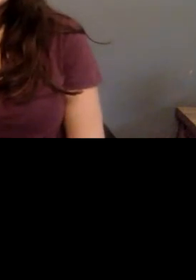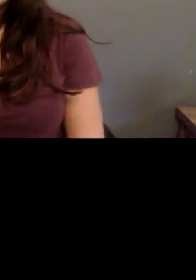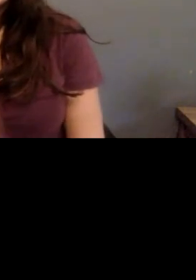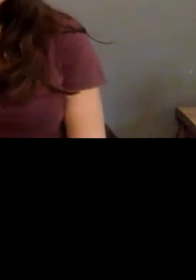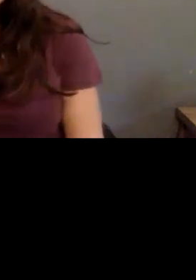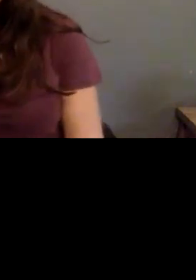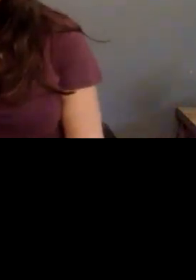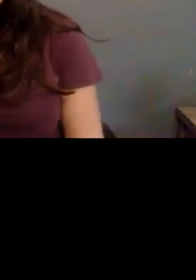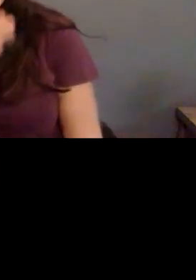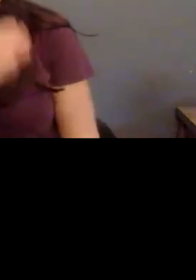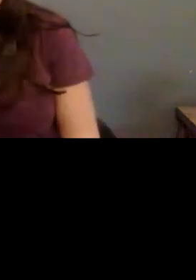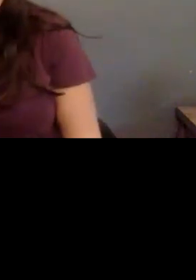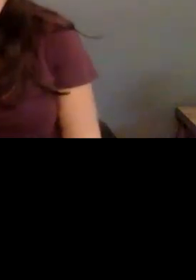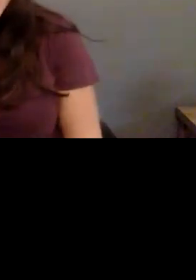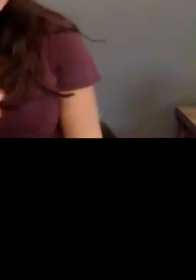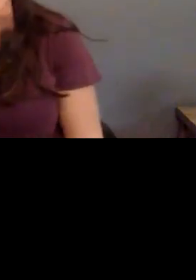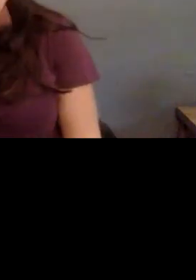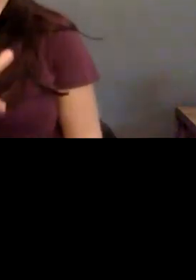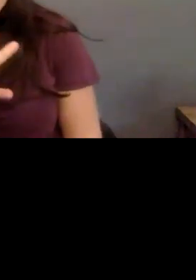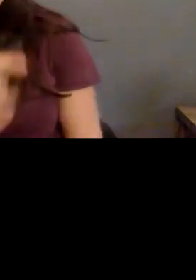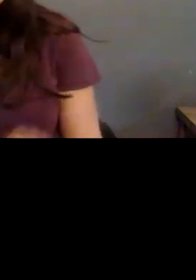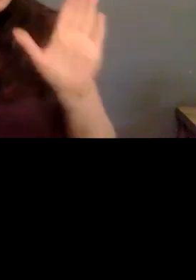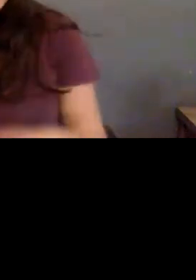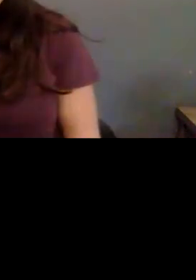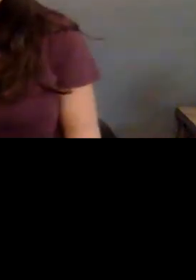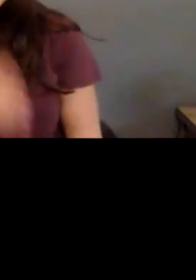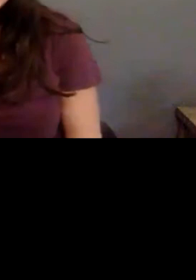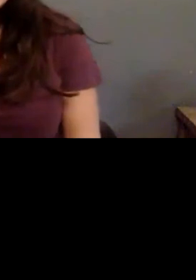Thank you, Aileen. That was really interesting and a great presentation.